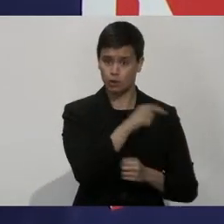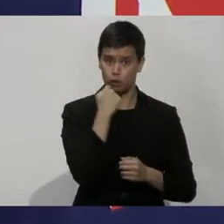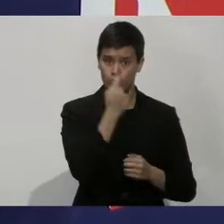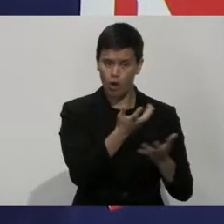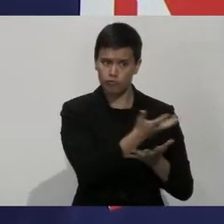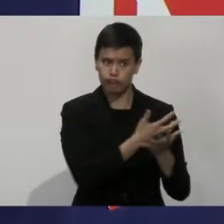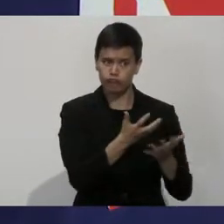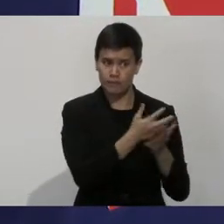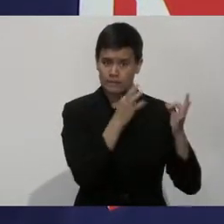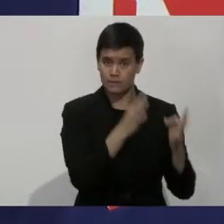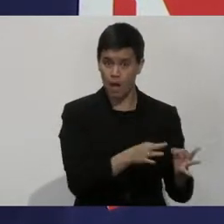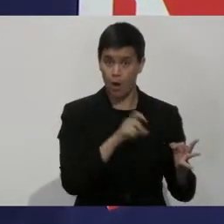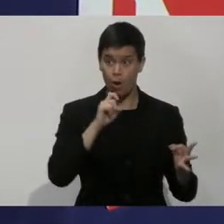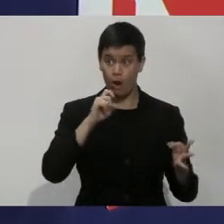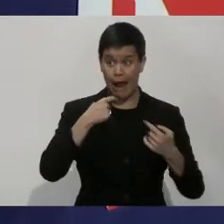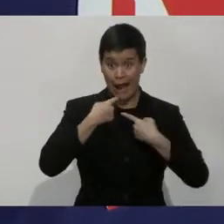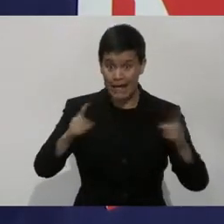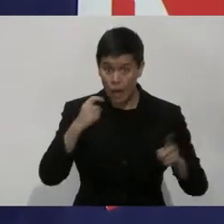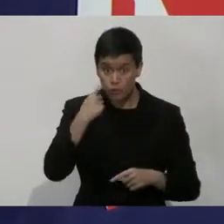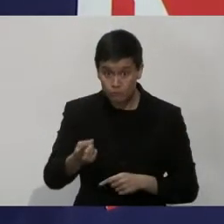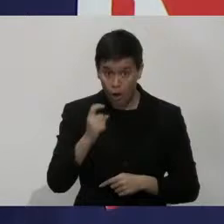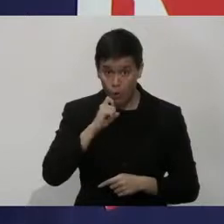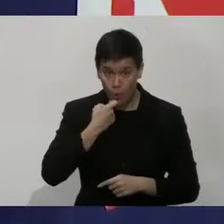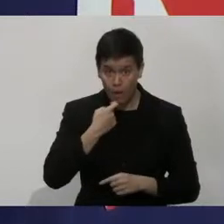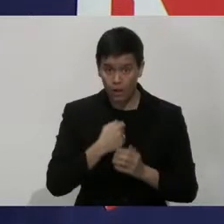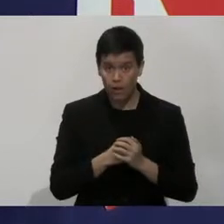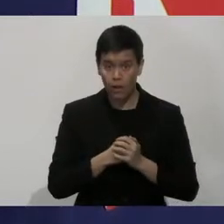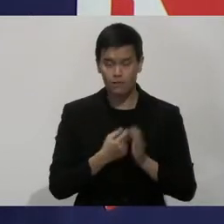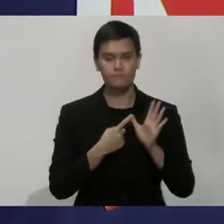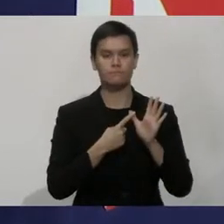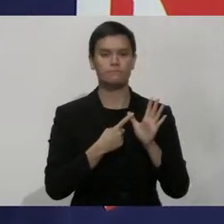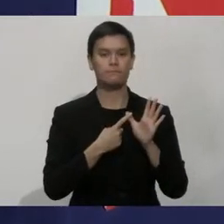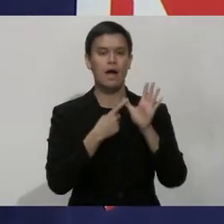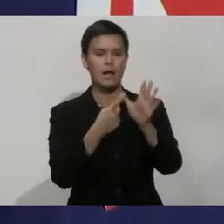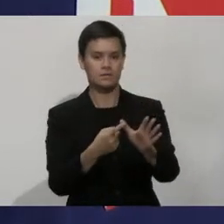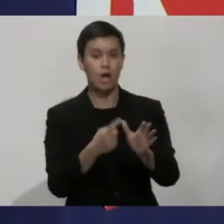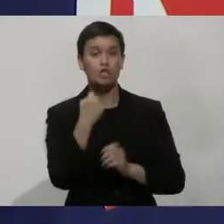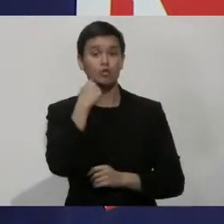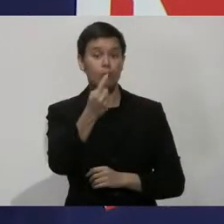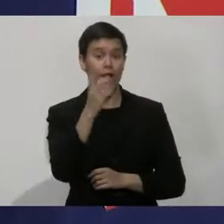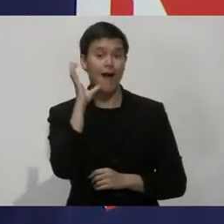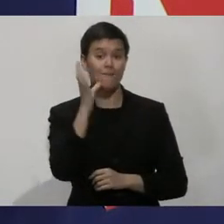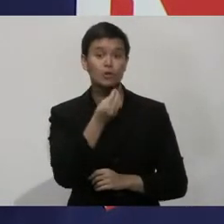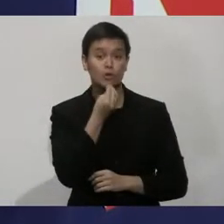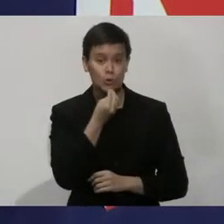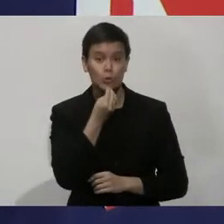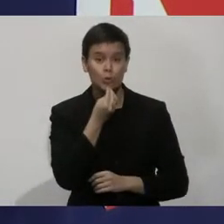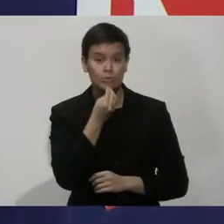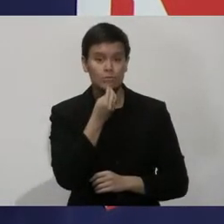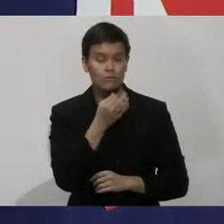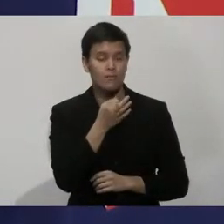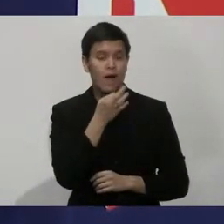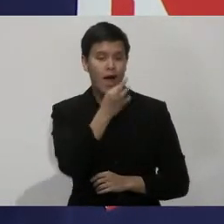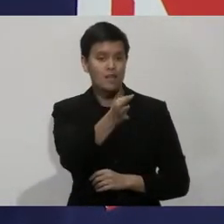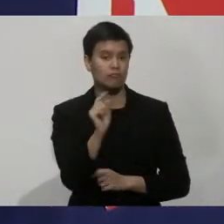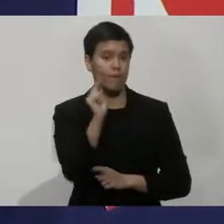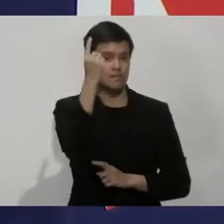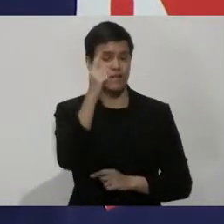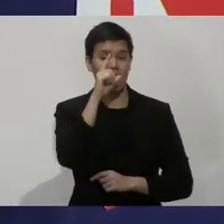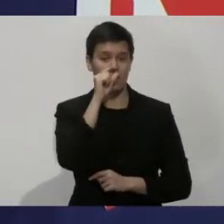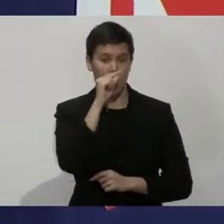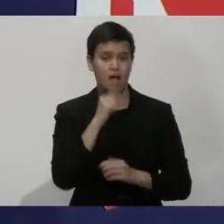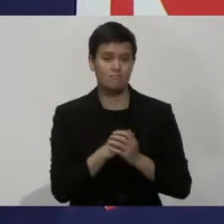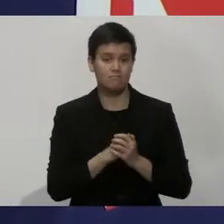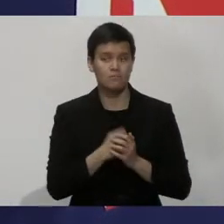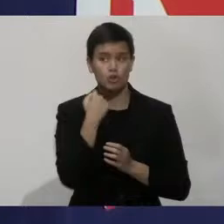step? Certainly the current plan is that the Prime Minister will take the podium tomorrow afternoon, and you'll be able to put all of those questions to her around whether